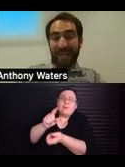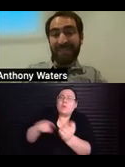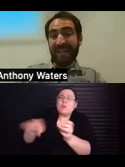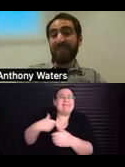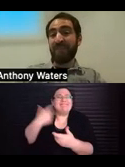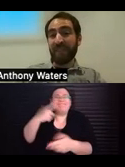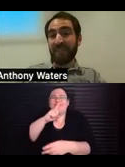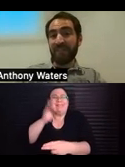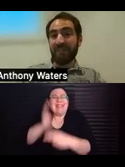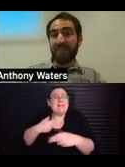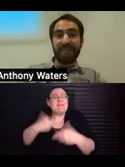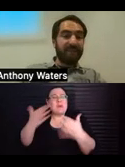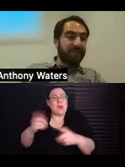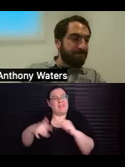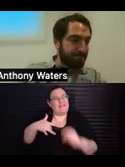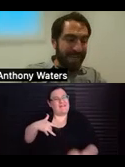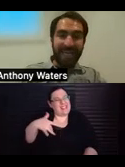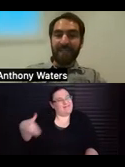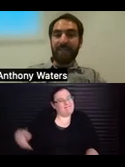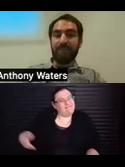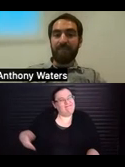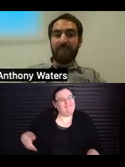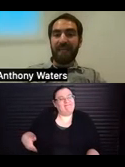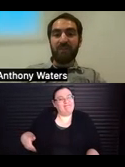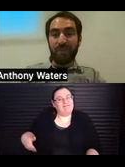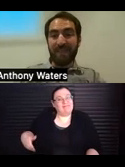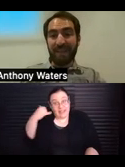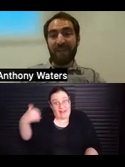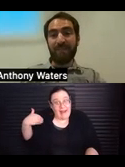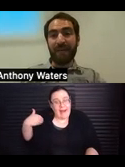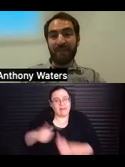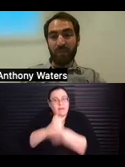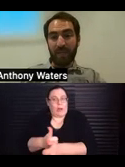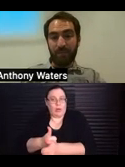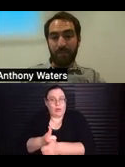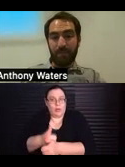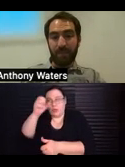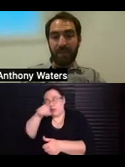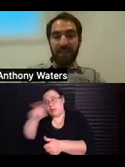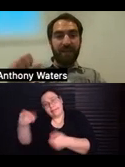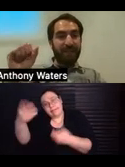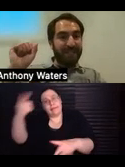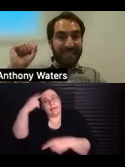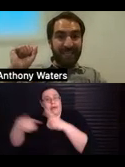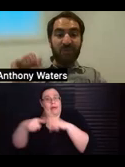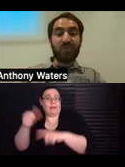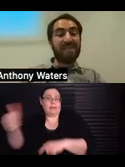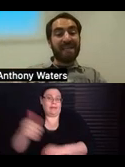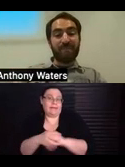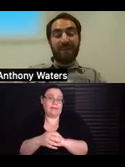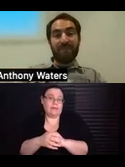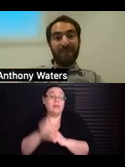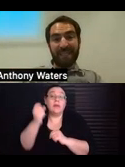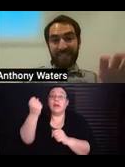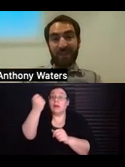But if we have that gut feeling, act on it and assume that they've thought about it as well. Because again, suicide